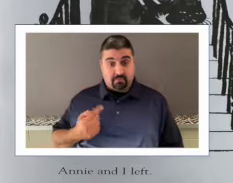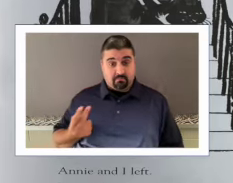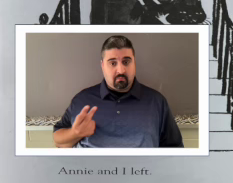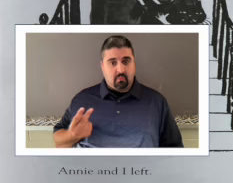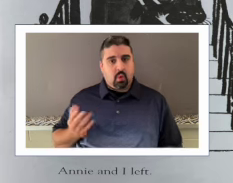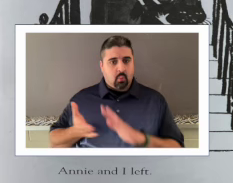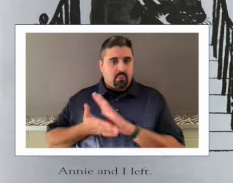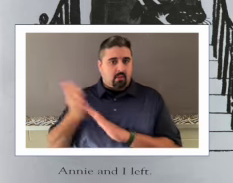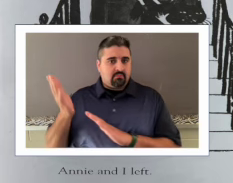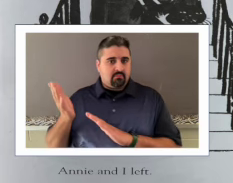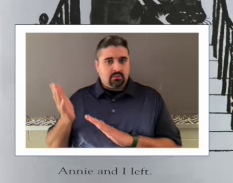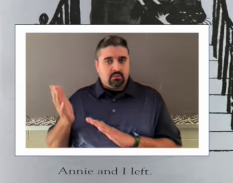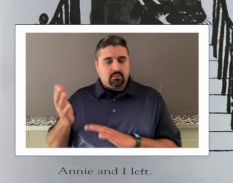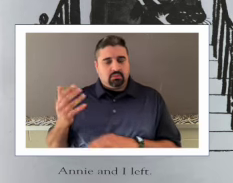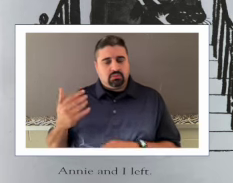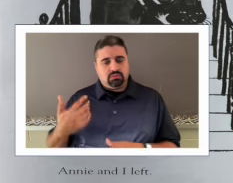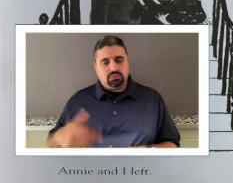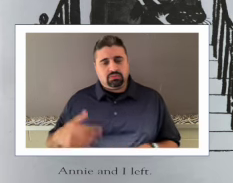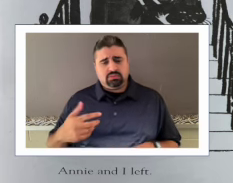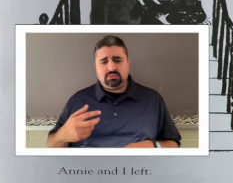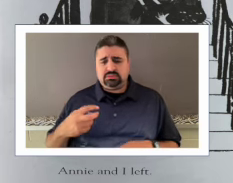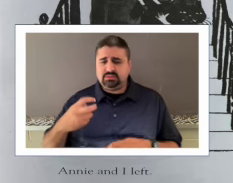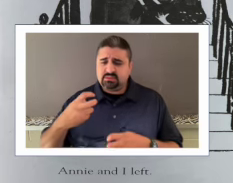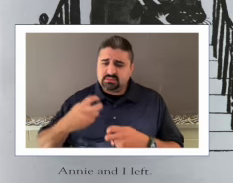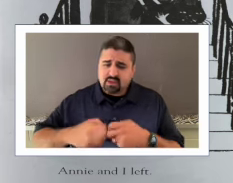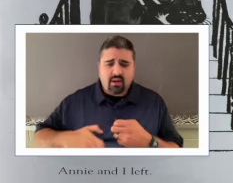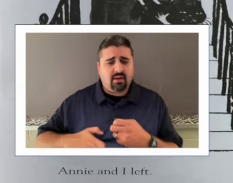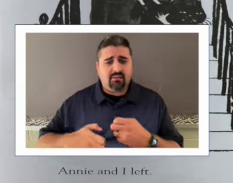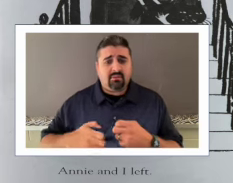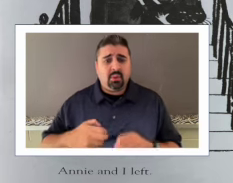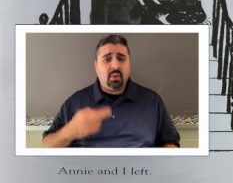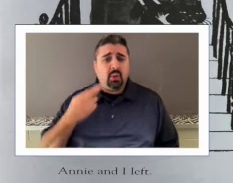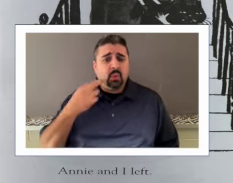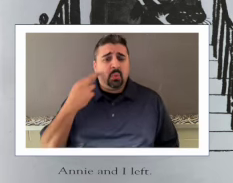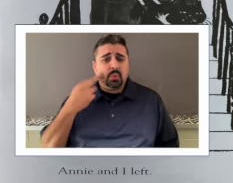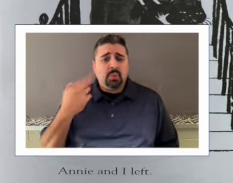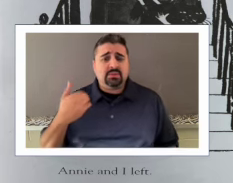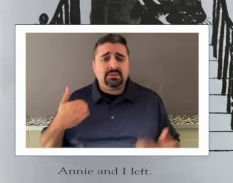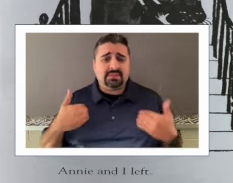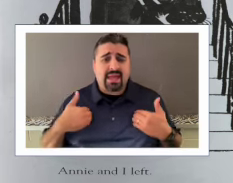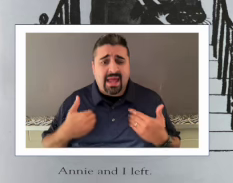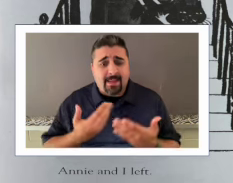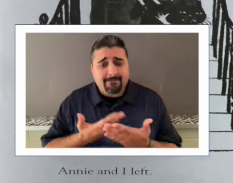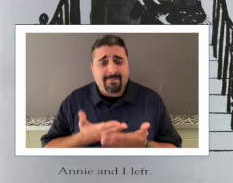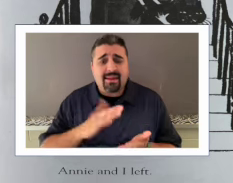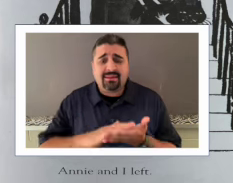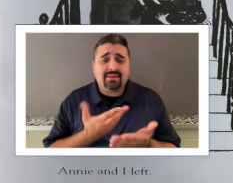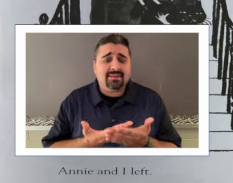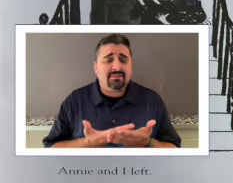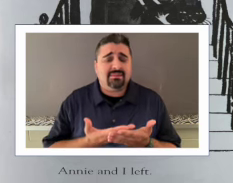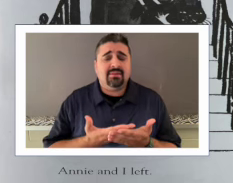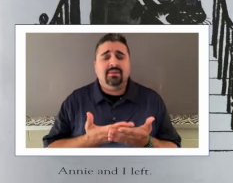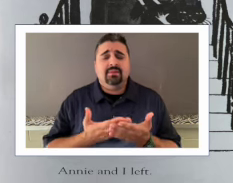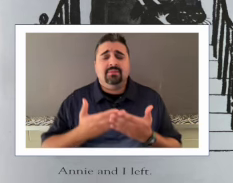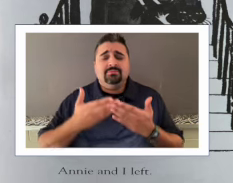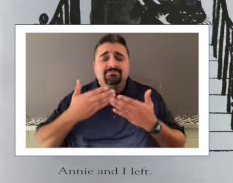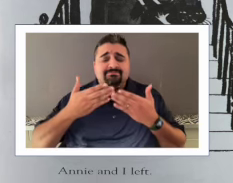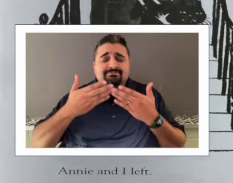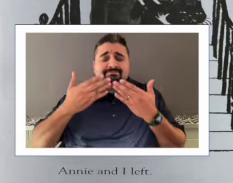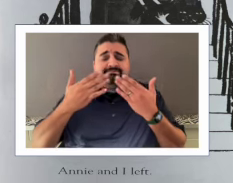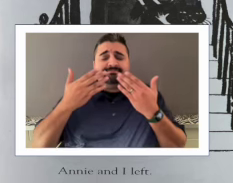Annie and I left. It was a hard thing to do. I could smell pancakes in Rosamond's